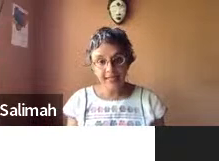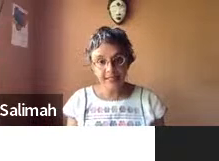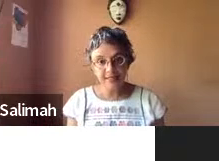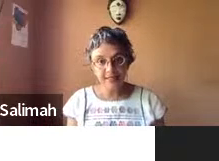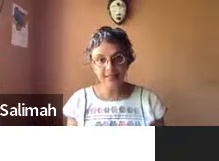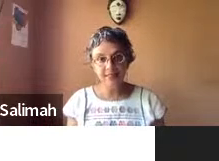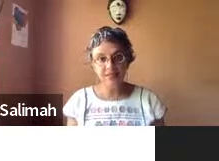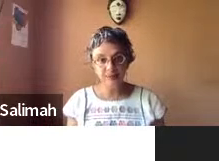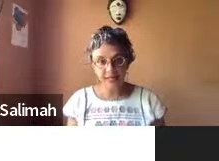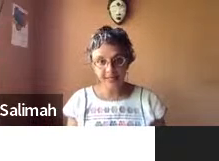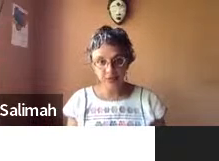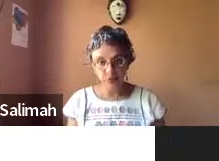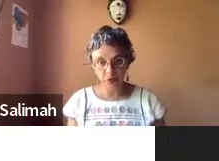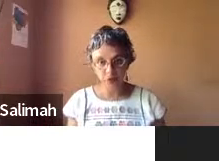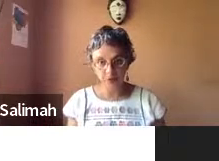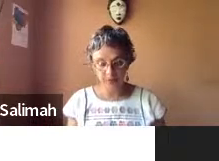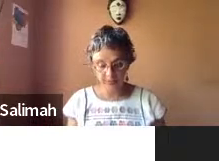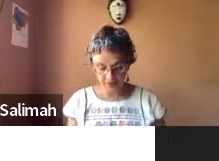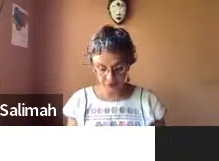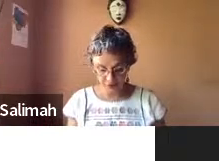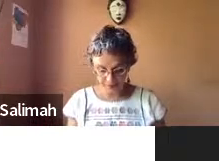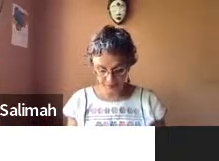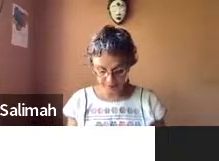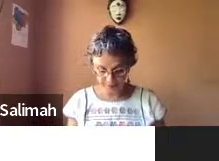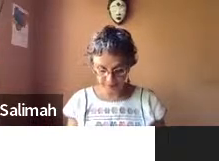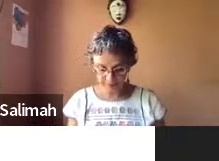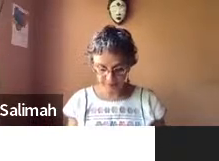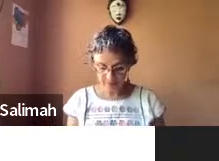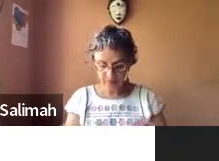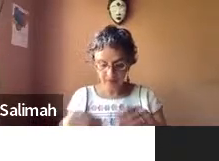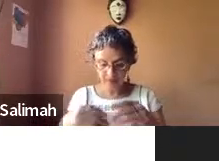Metric 8 is domestic worker protection.